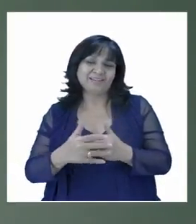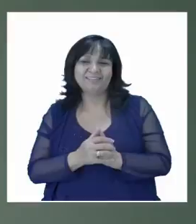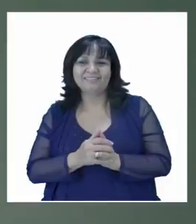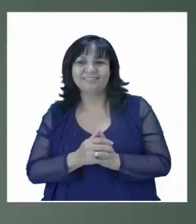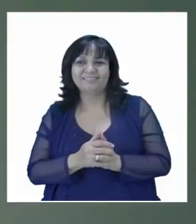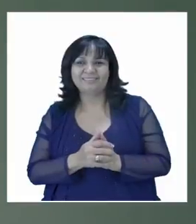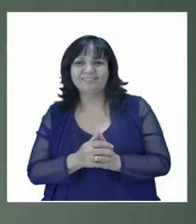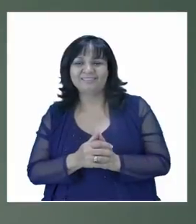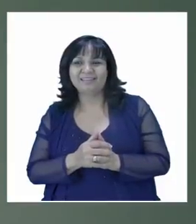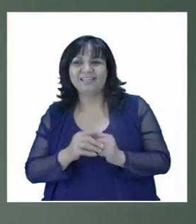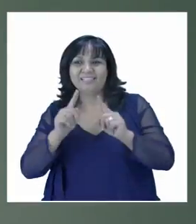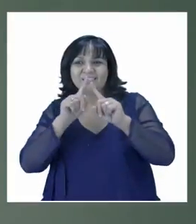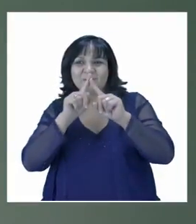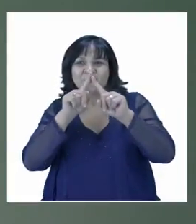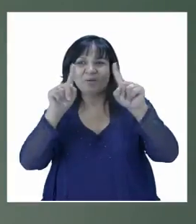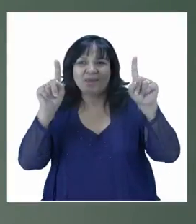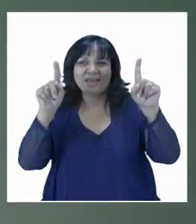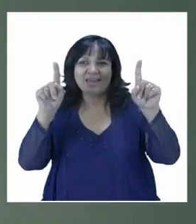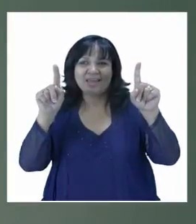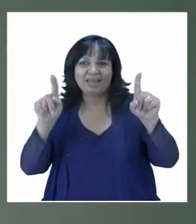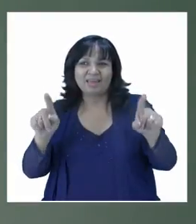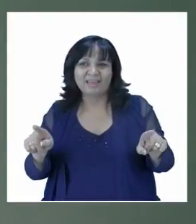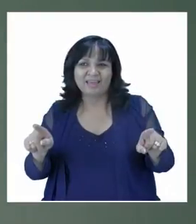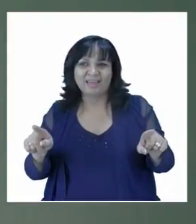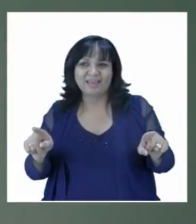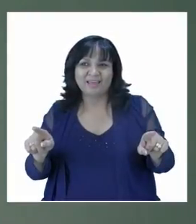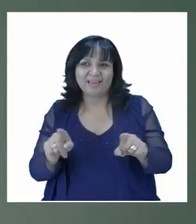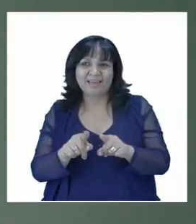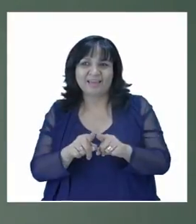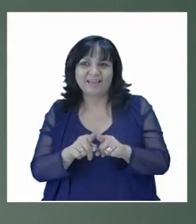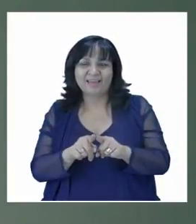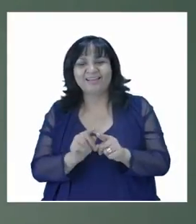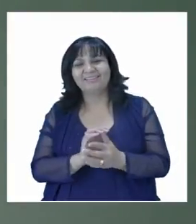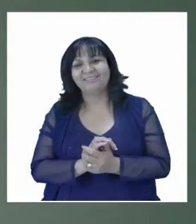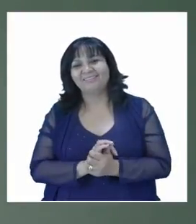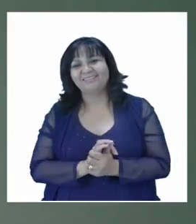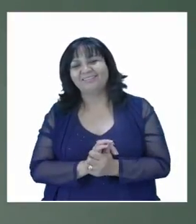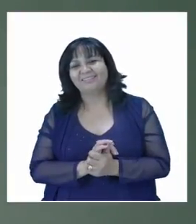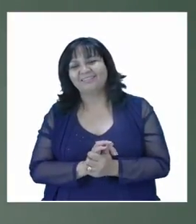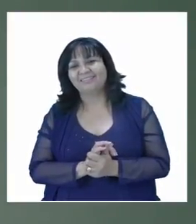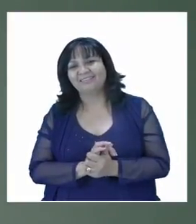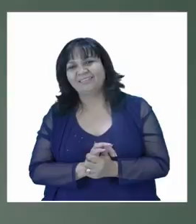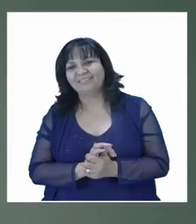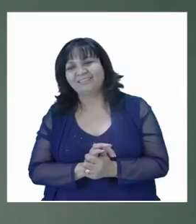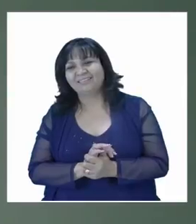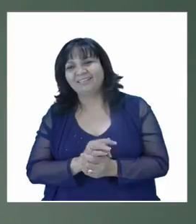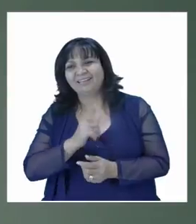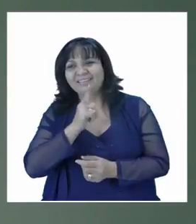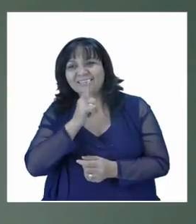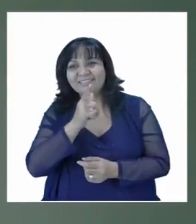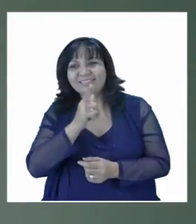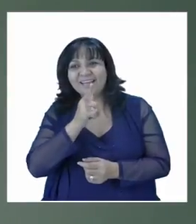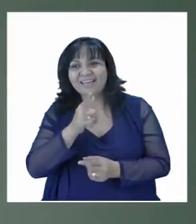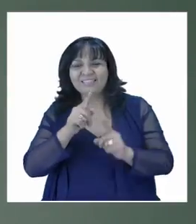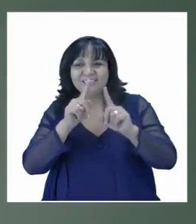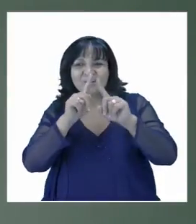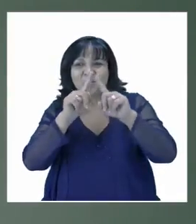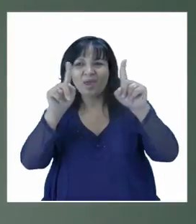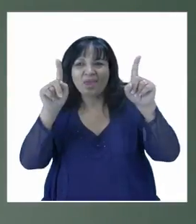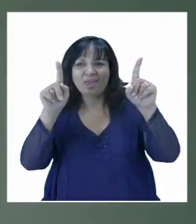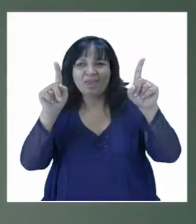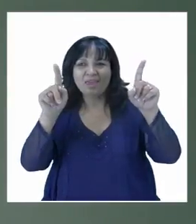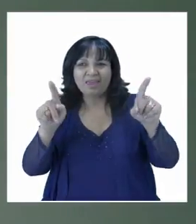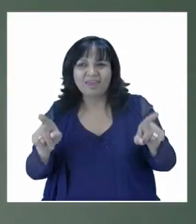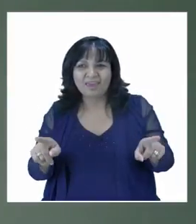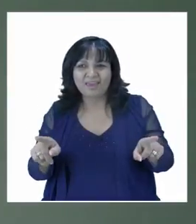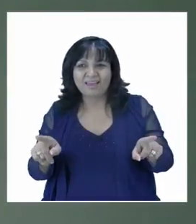a square. Everybody, let us say square.